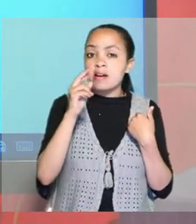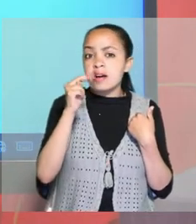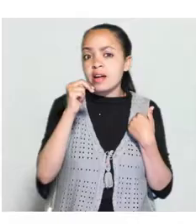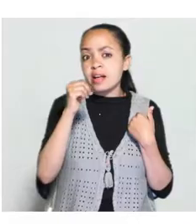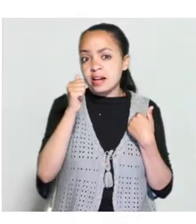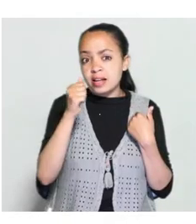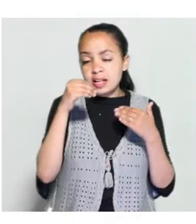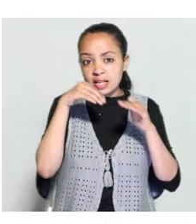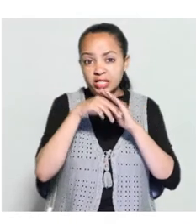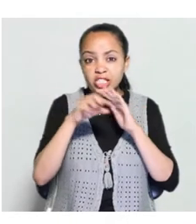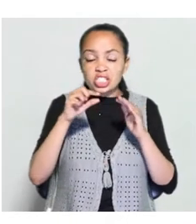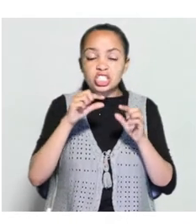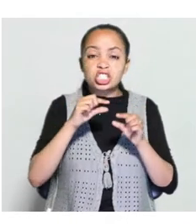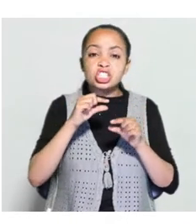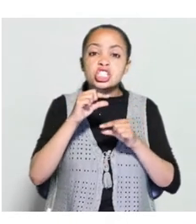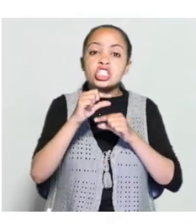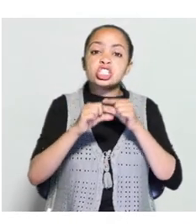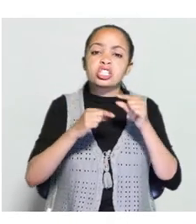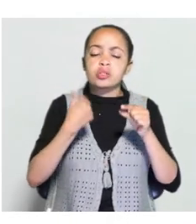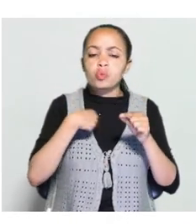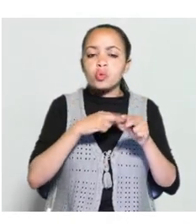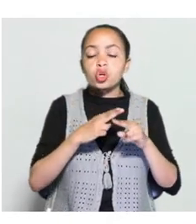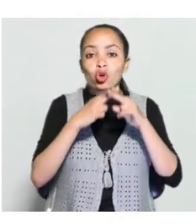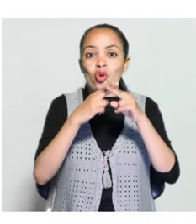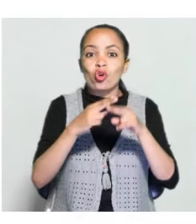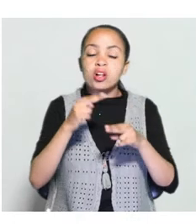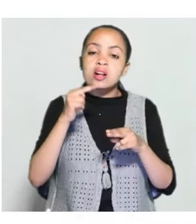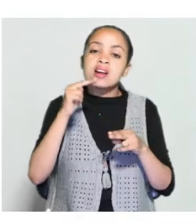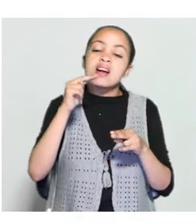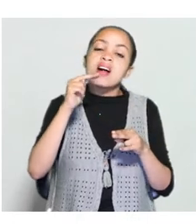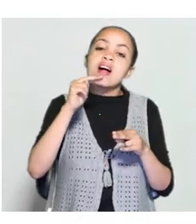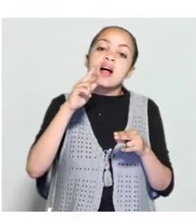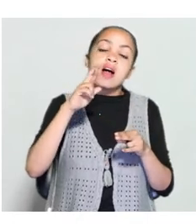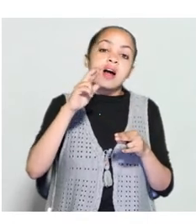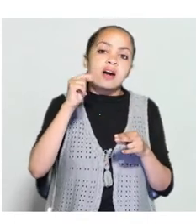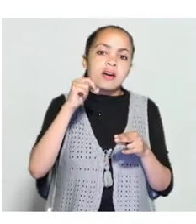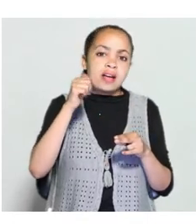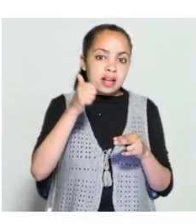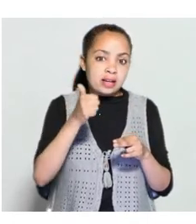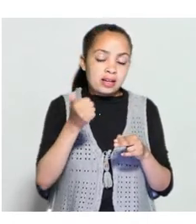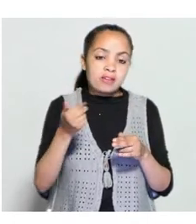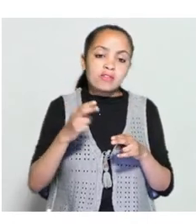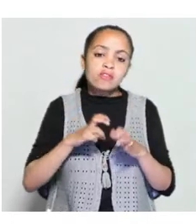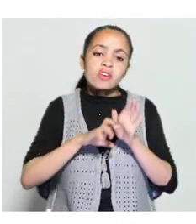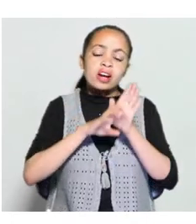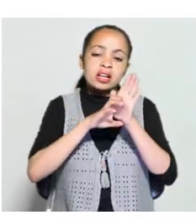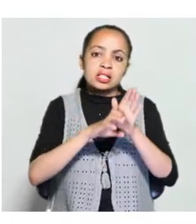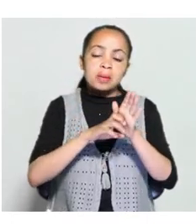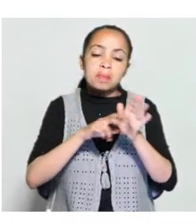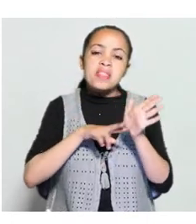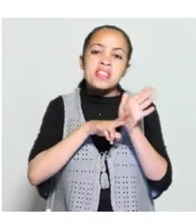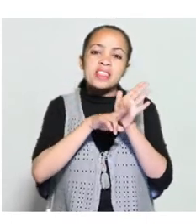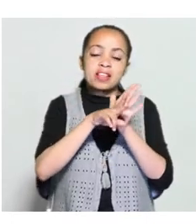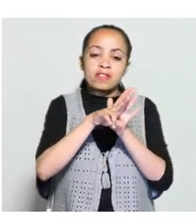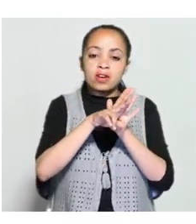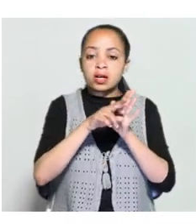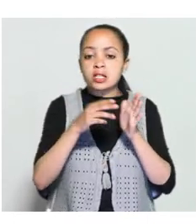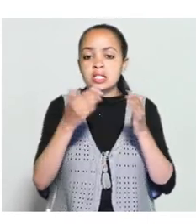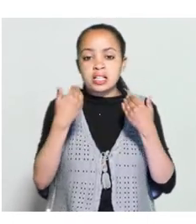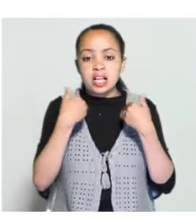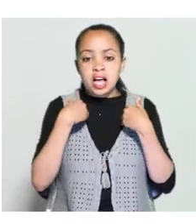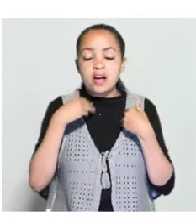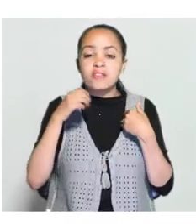material, we call the asset to be RNA virus. For example, a virus that causes swine flu